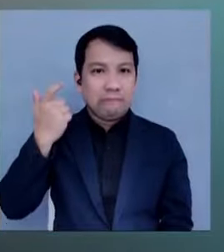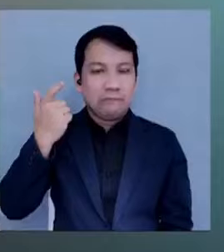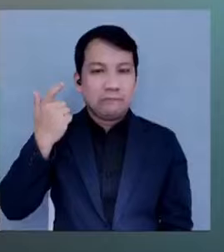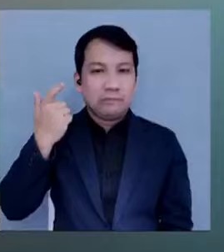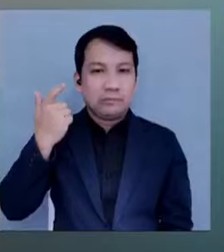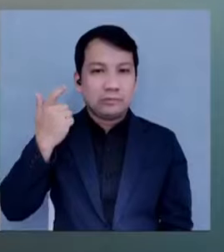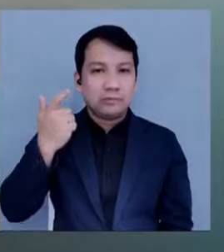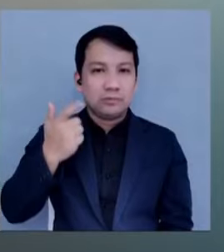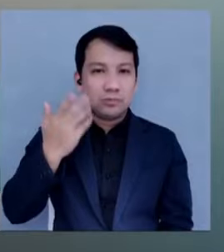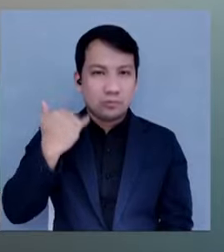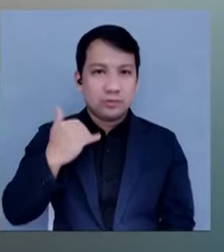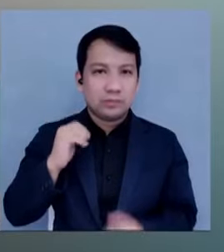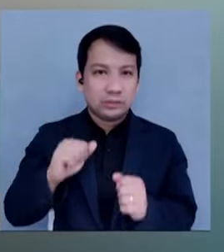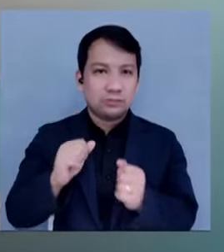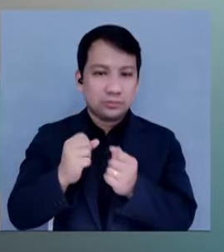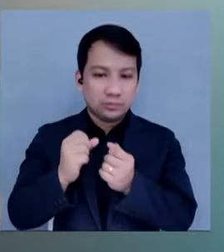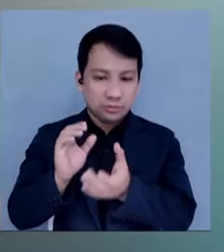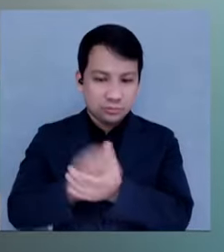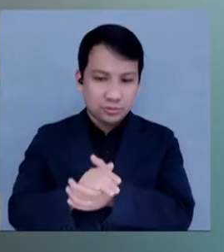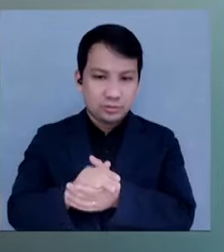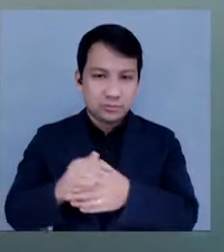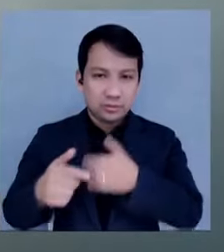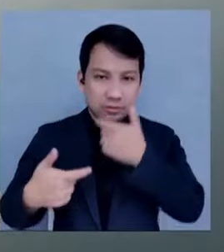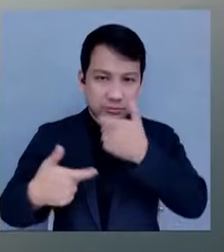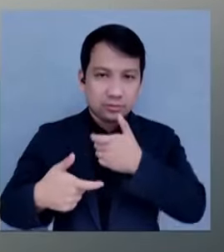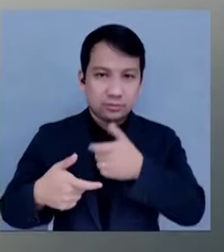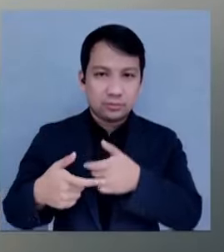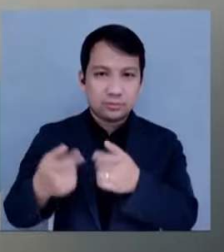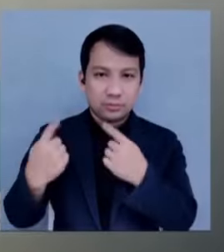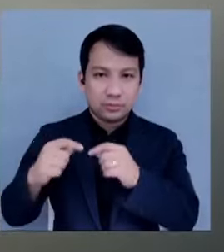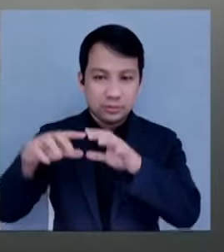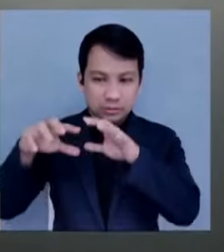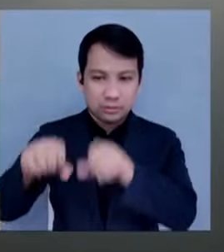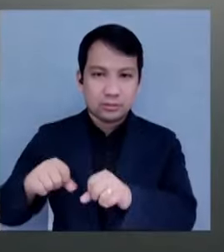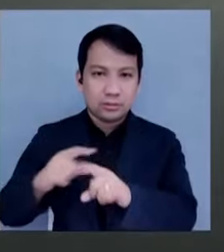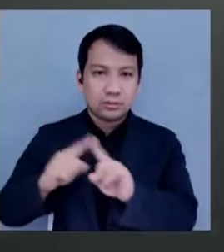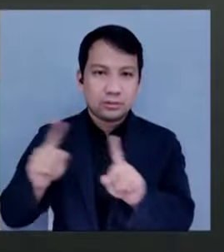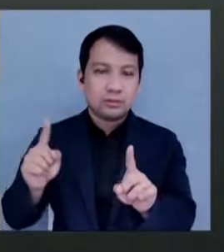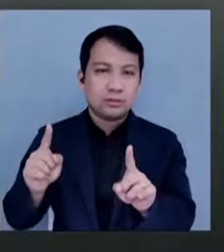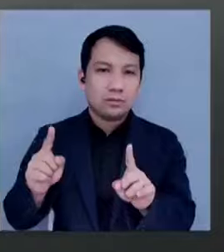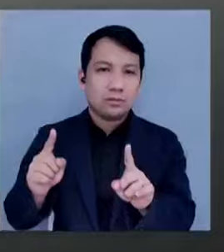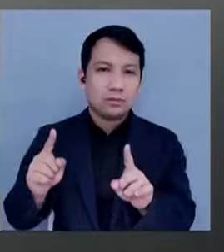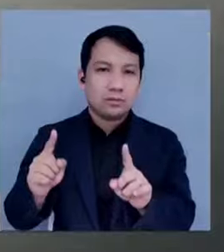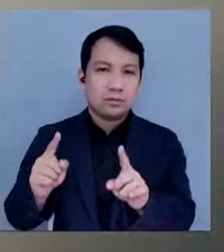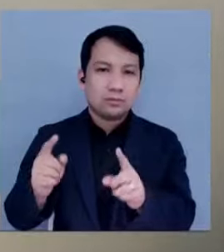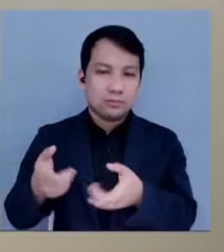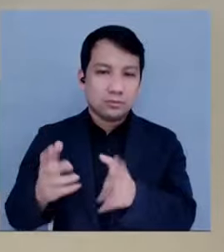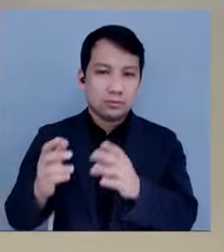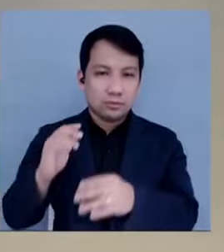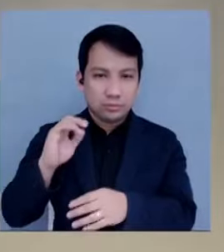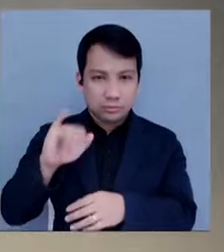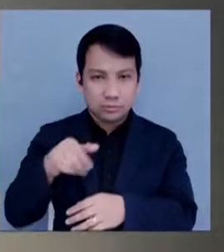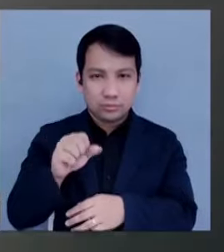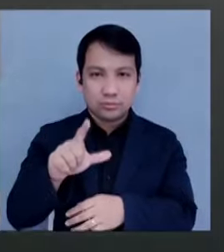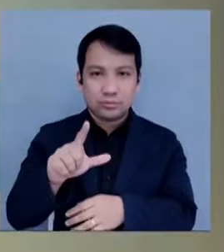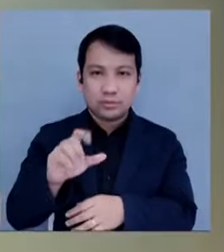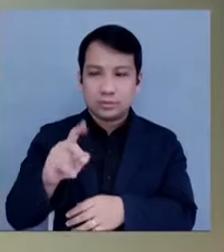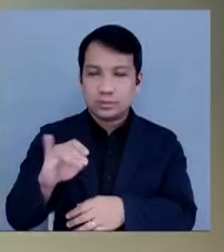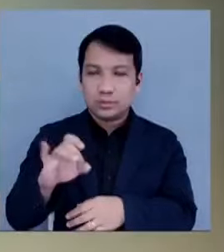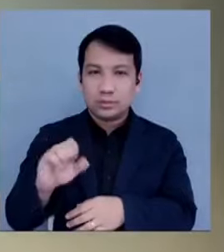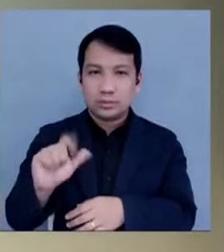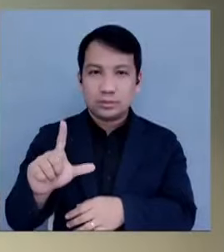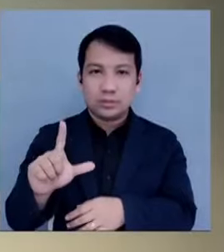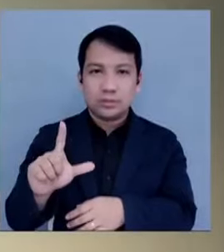hostage when police tried to arrest him. The suspect is said to have accompanied gunman Joel Escorial, make that Escorial,